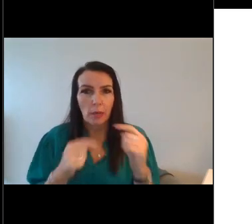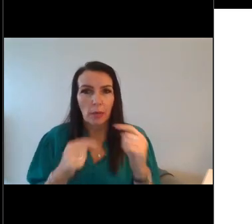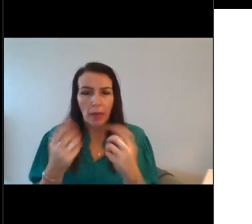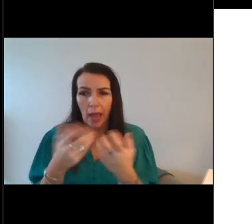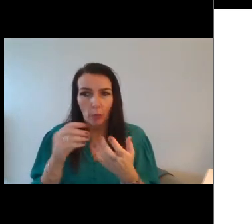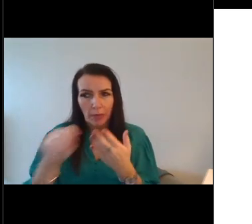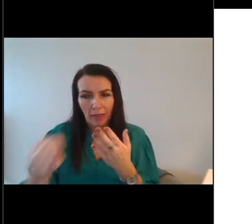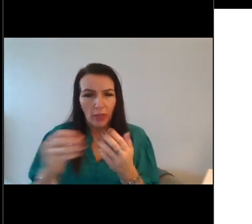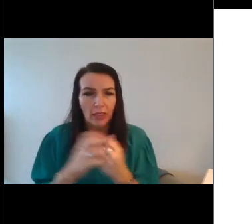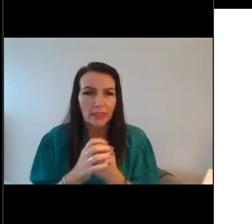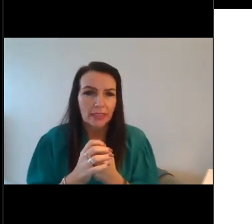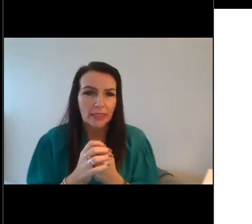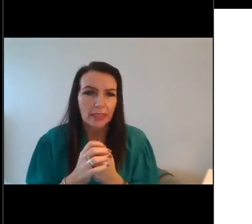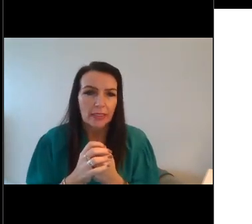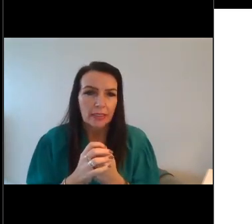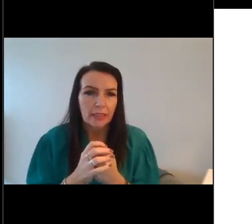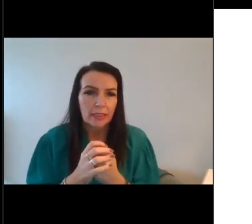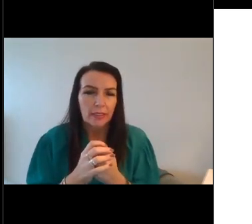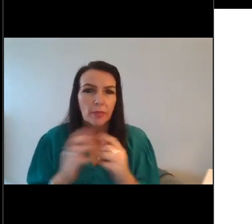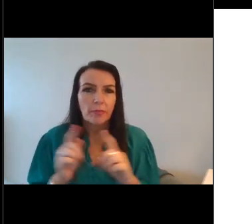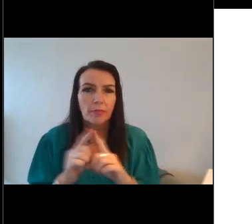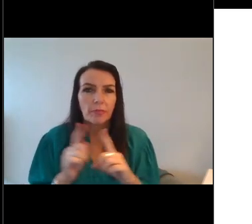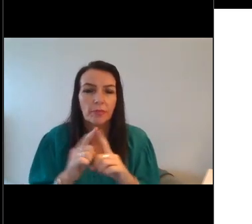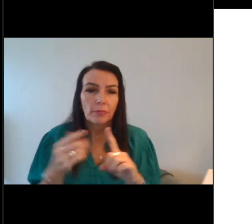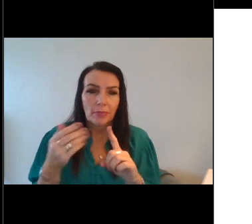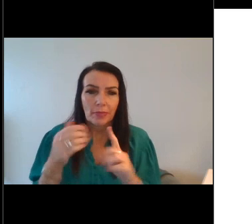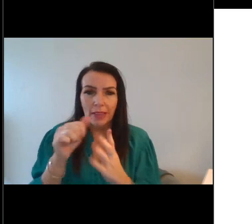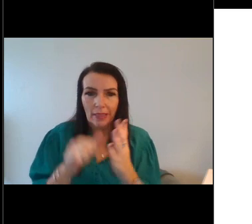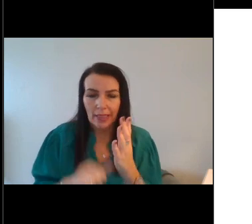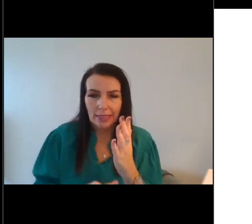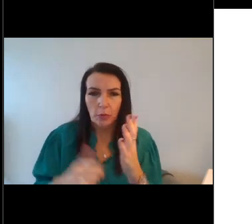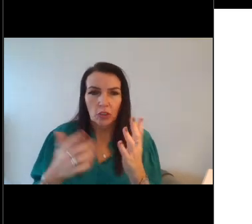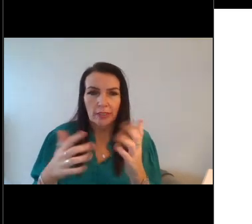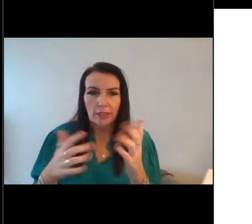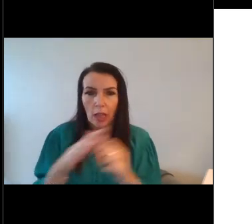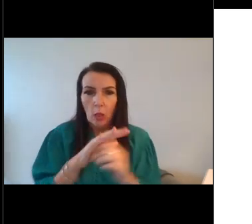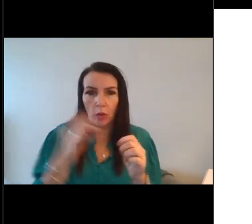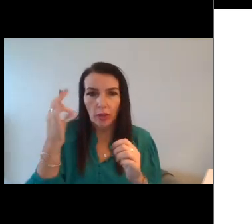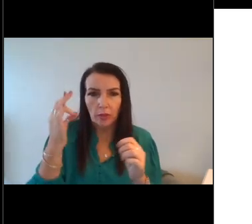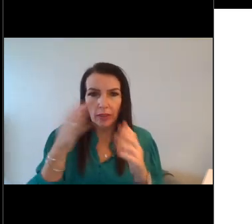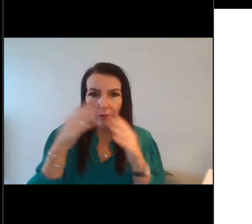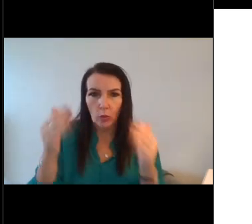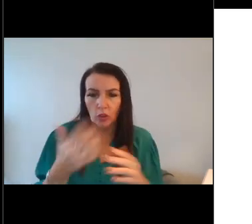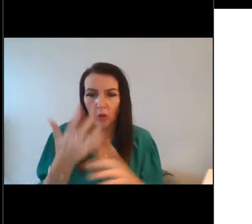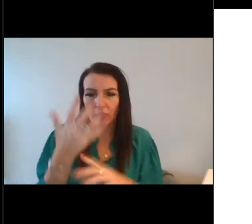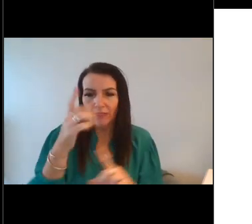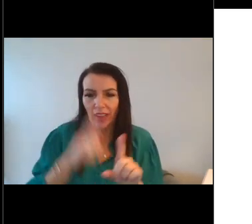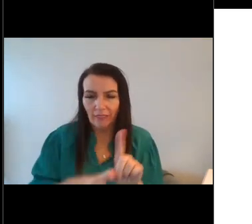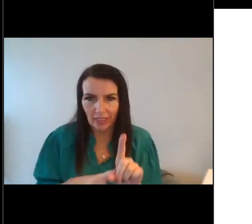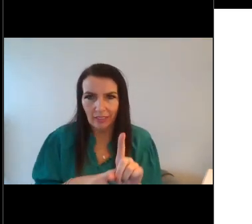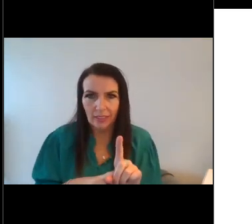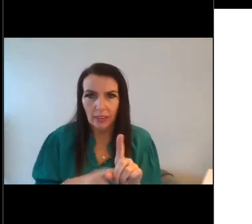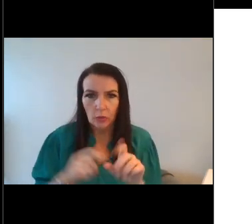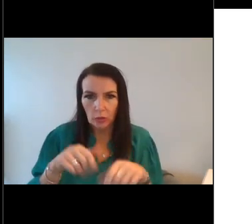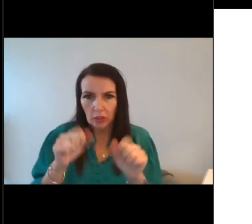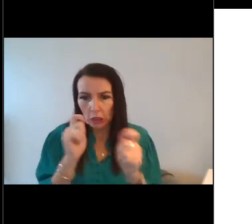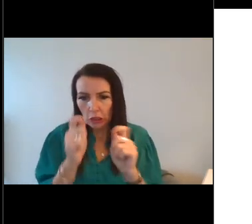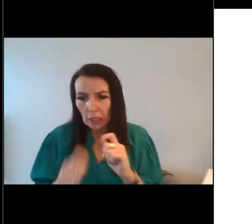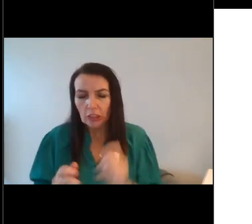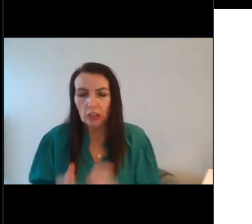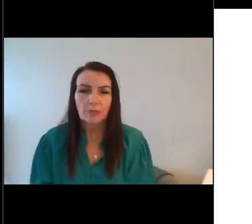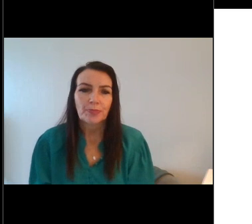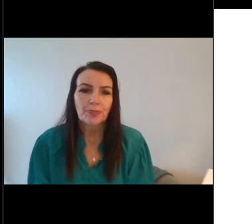this? And they also needed a targeted list of projects that local councils could focus on in the next 5 years to start making change on the ground.